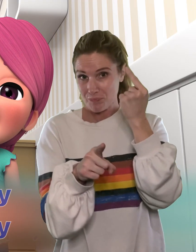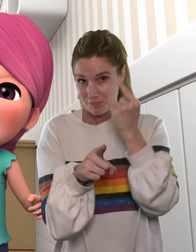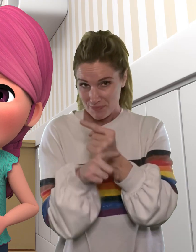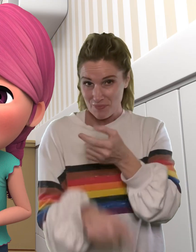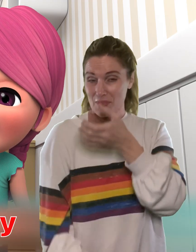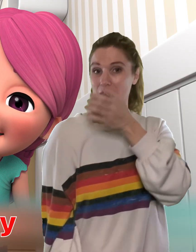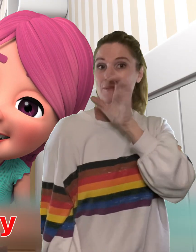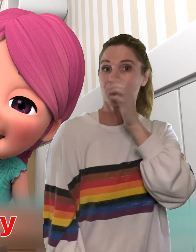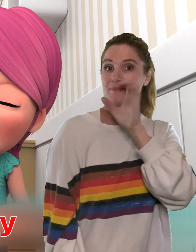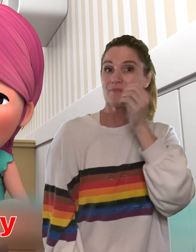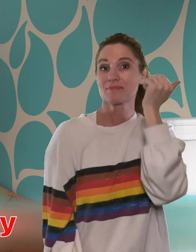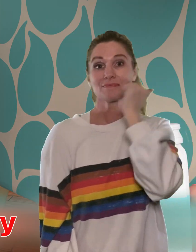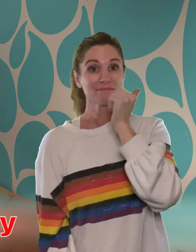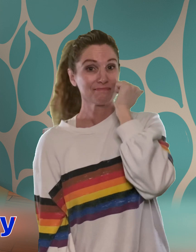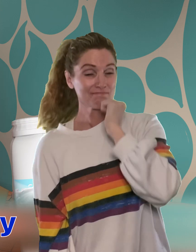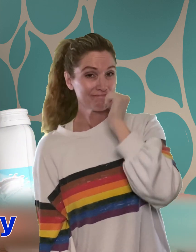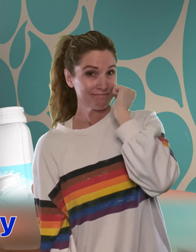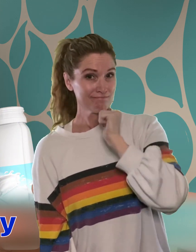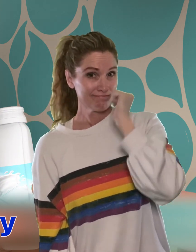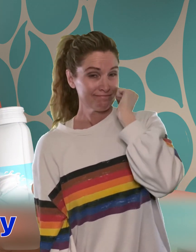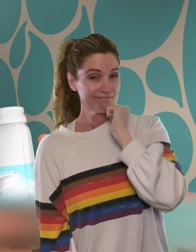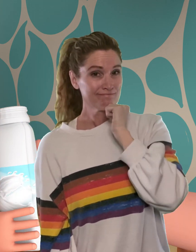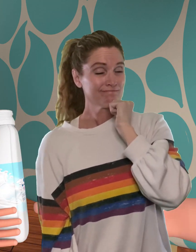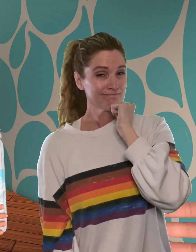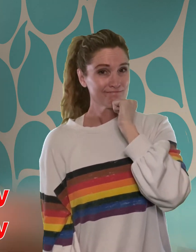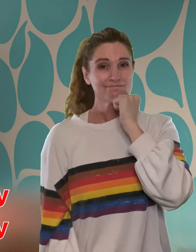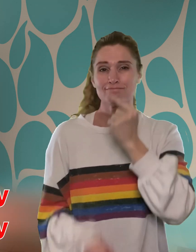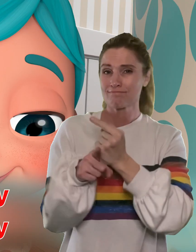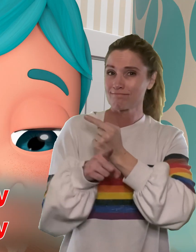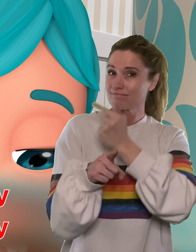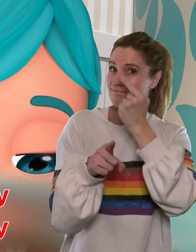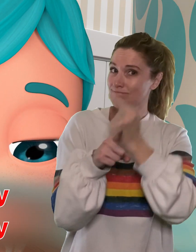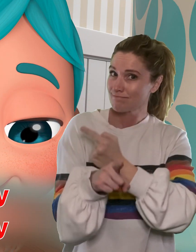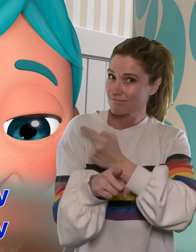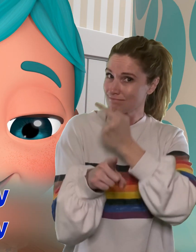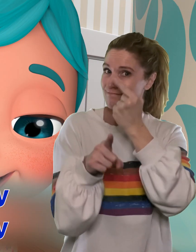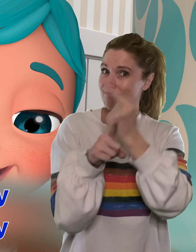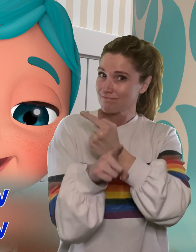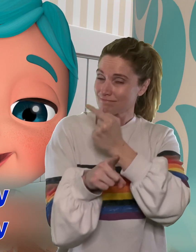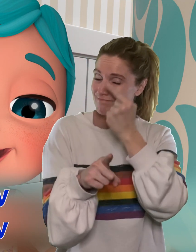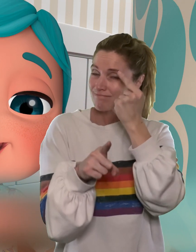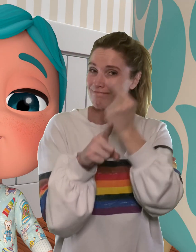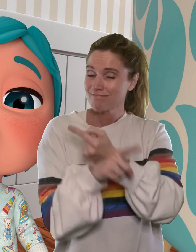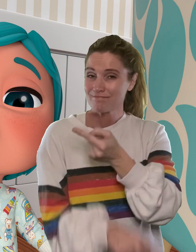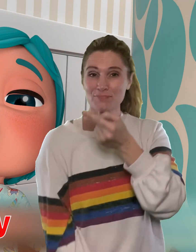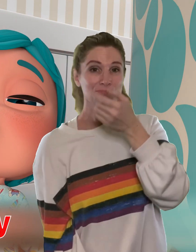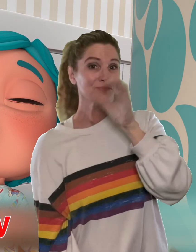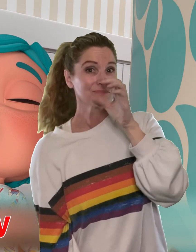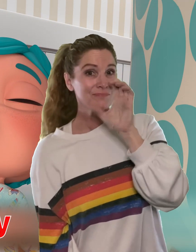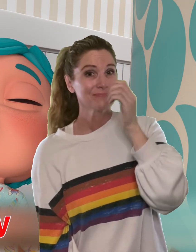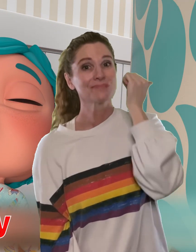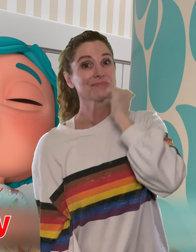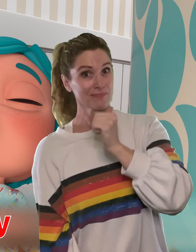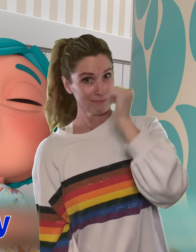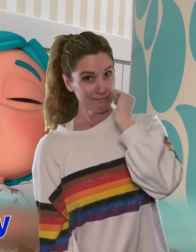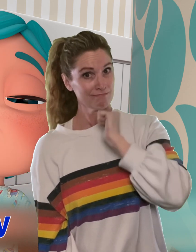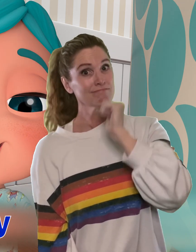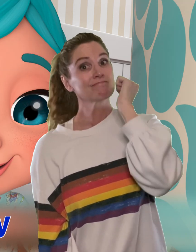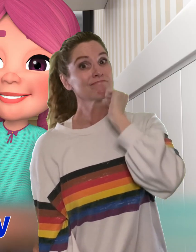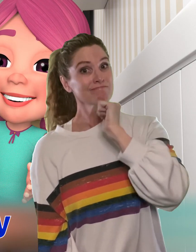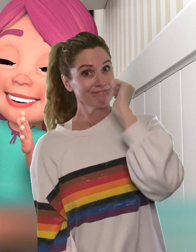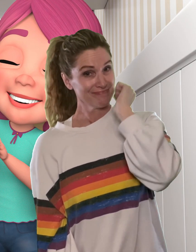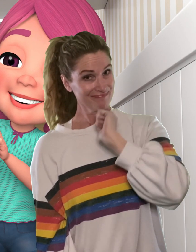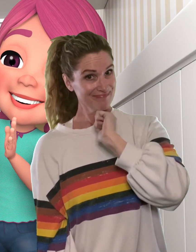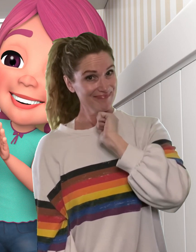properly Drink it every day Properly, properly, properly, properly Drink it every day